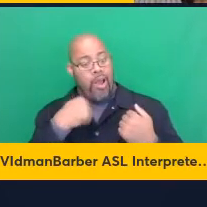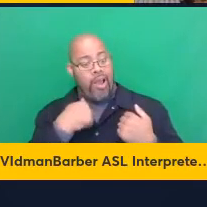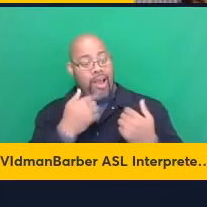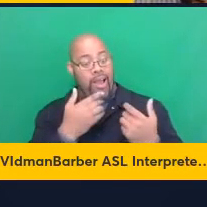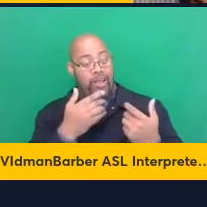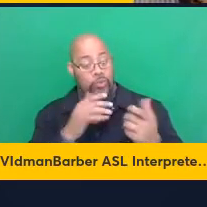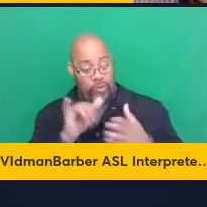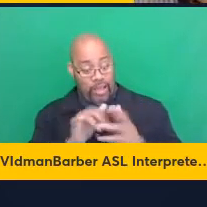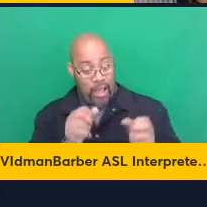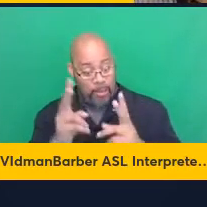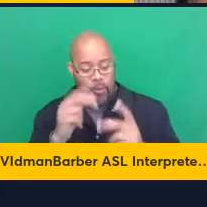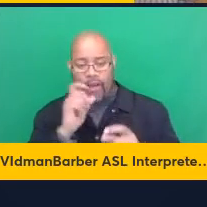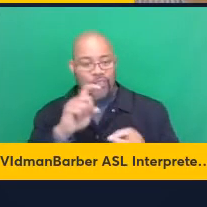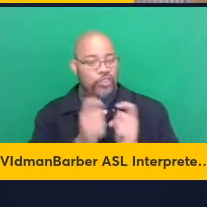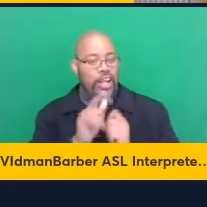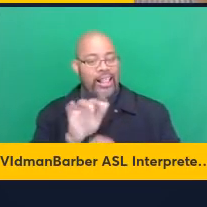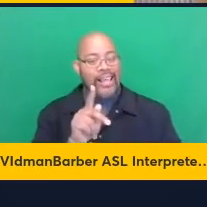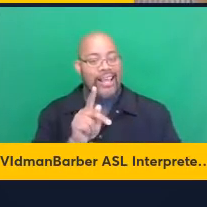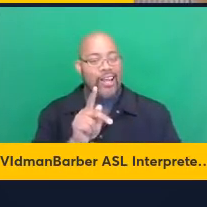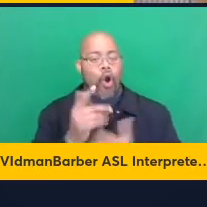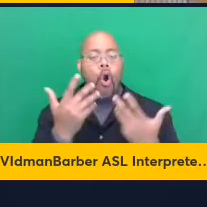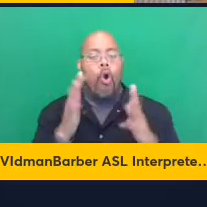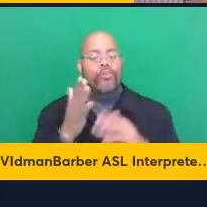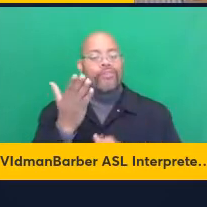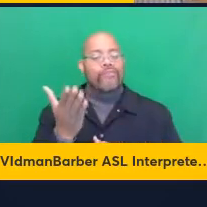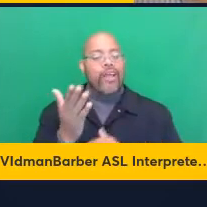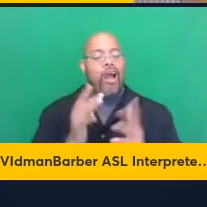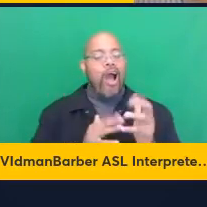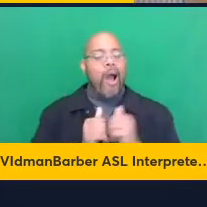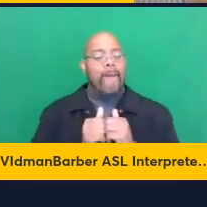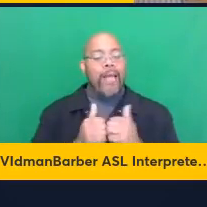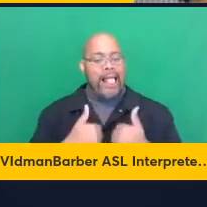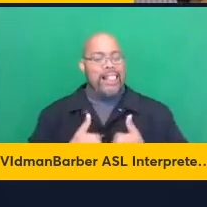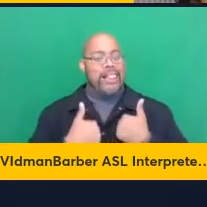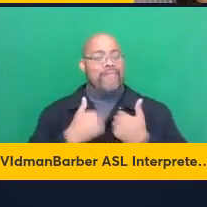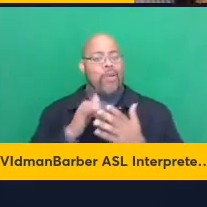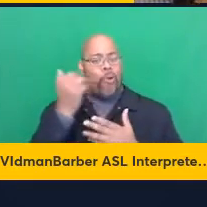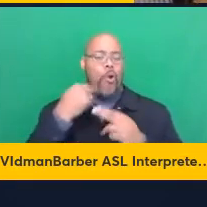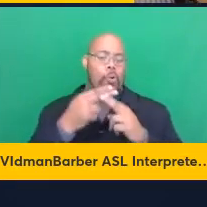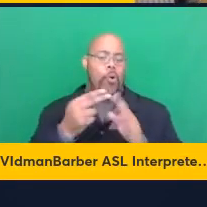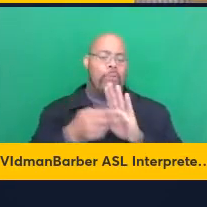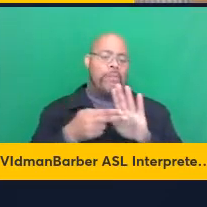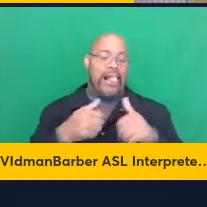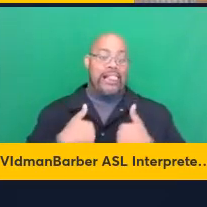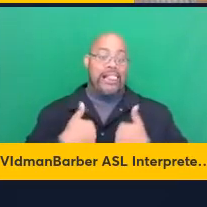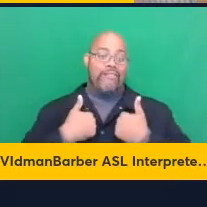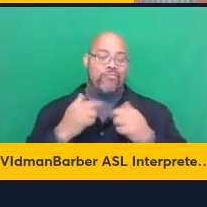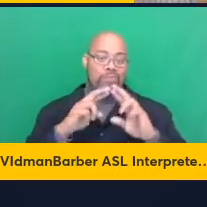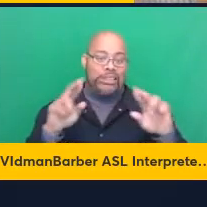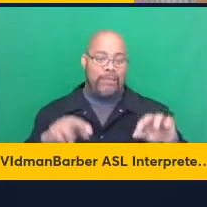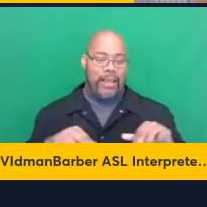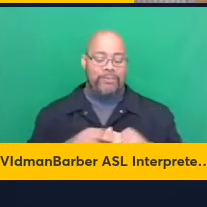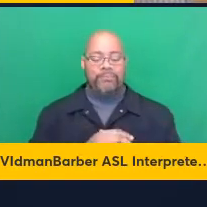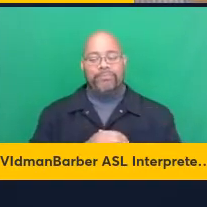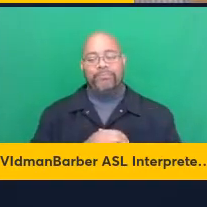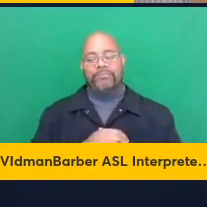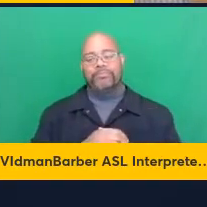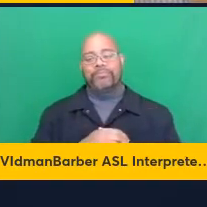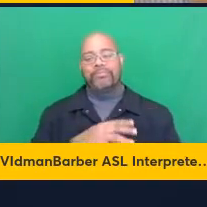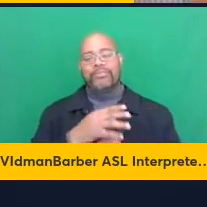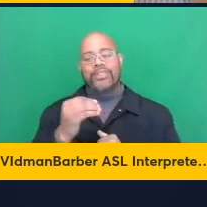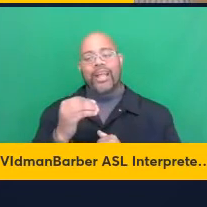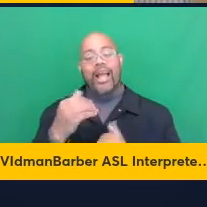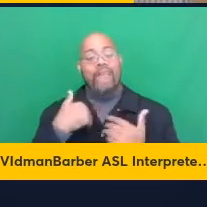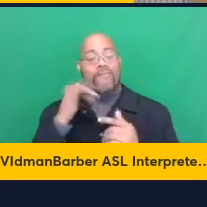this, I don't really have to change the link. It's updated. So it's living. That's why I call it a living resume. Okay. And I have